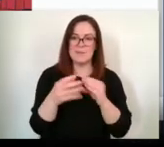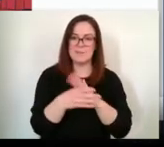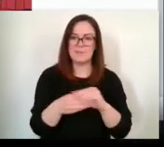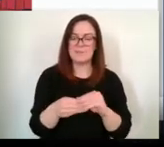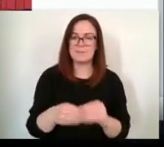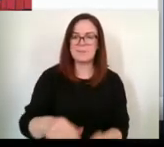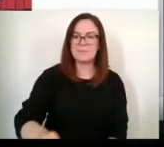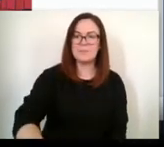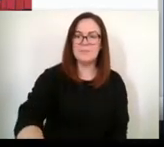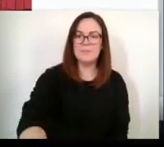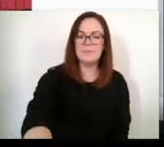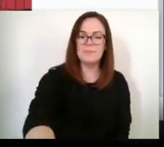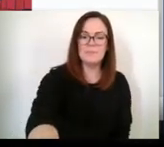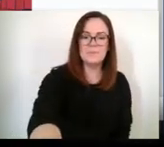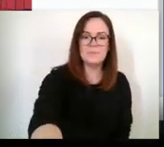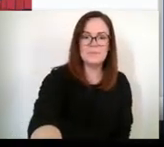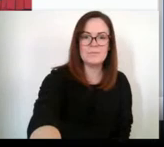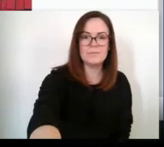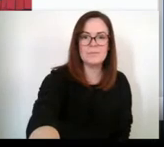story.